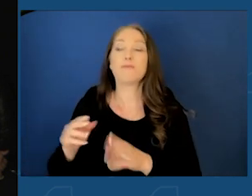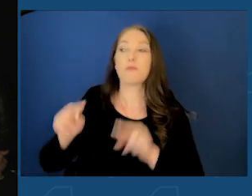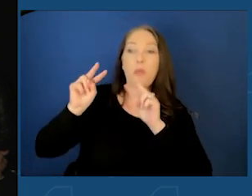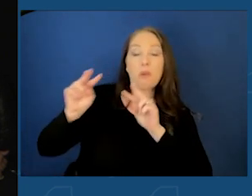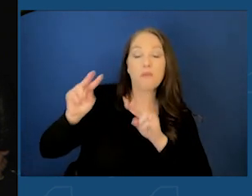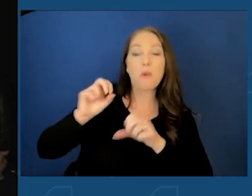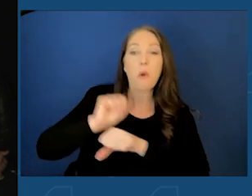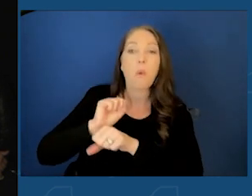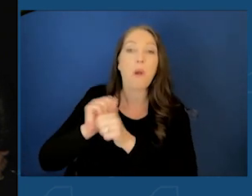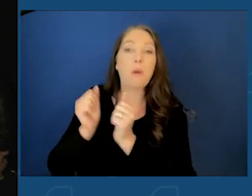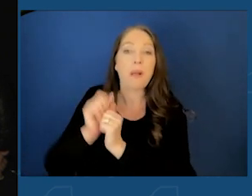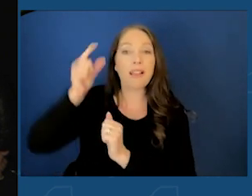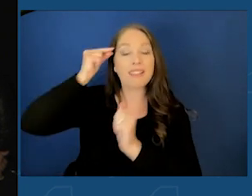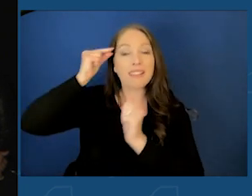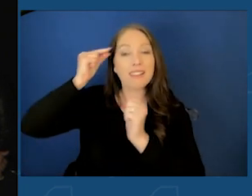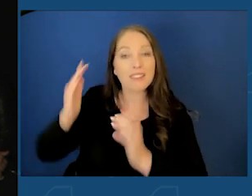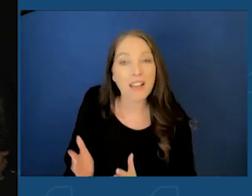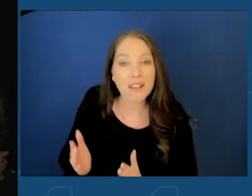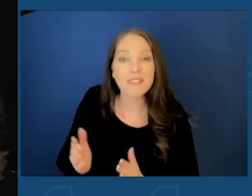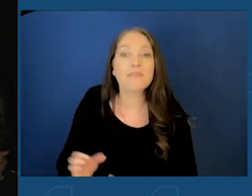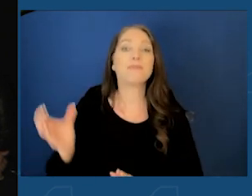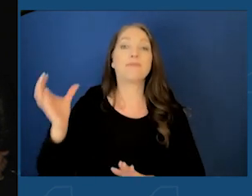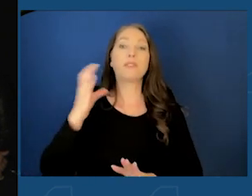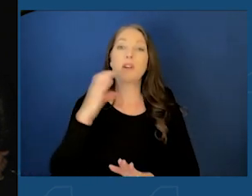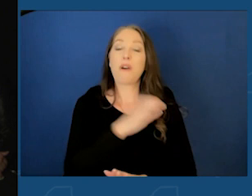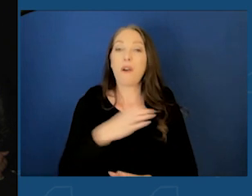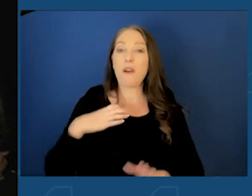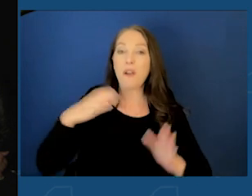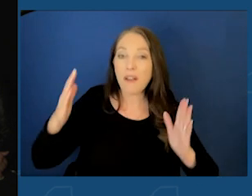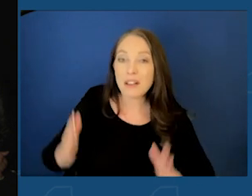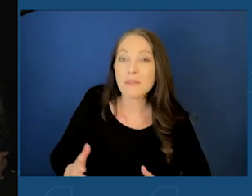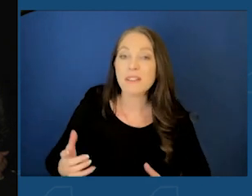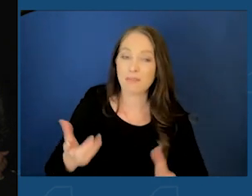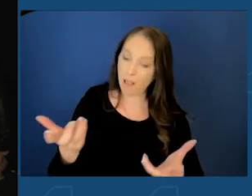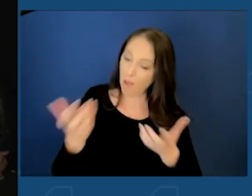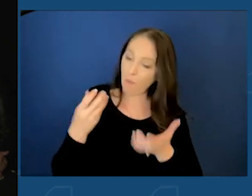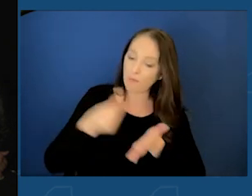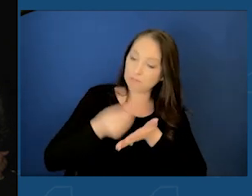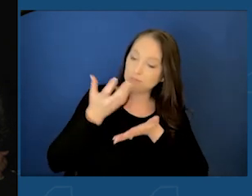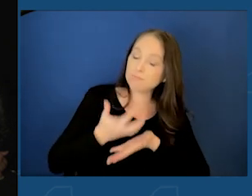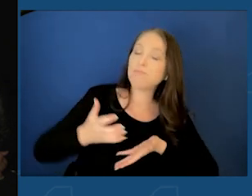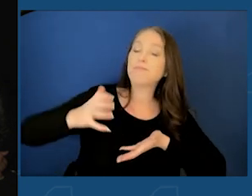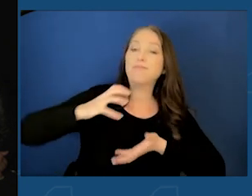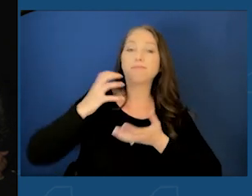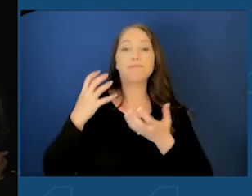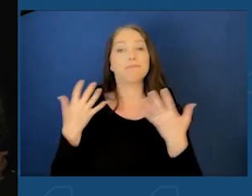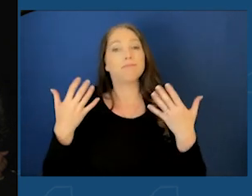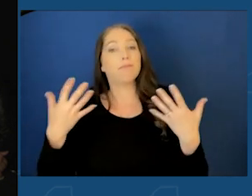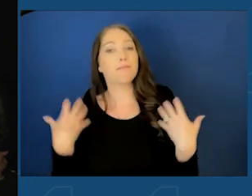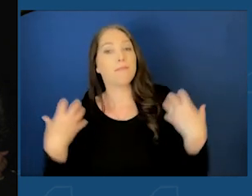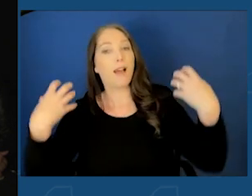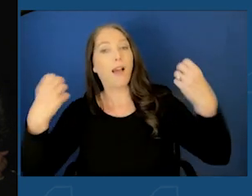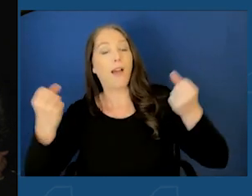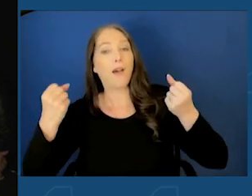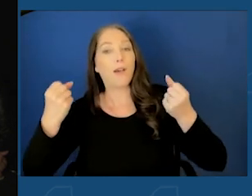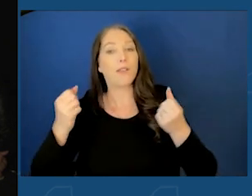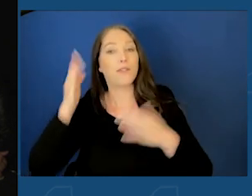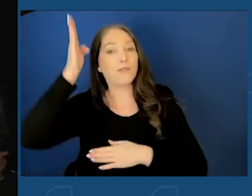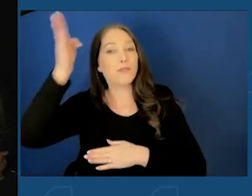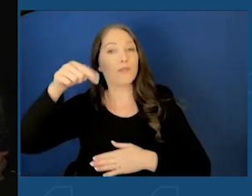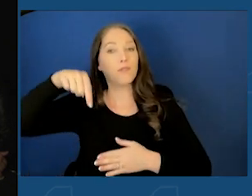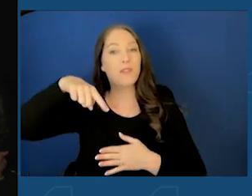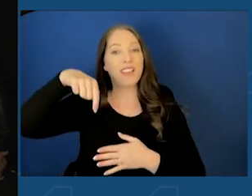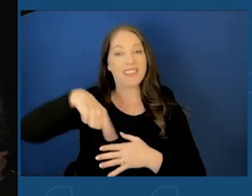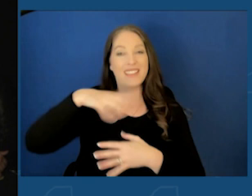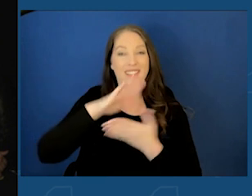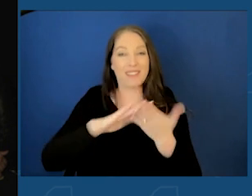Grace Meng, our City Council Member Linda Lee to secure a prosperous future for every resident of the 20th District and all of Flushing and all